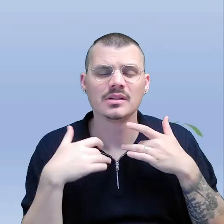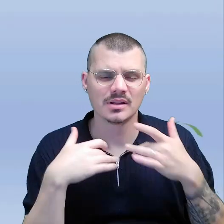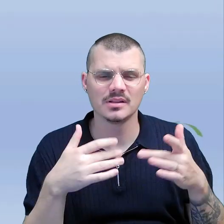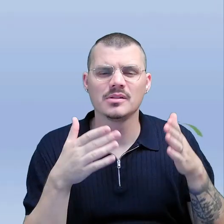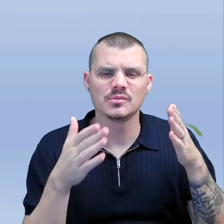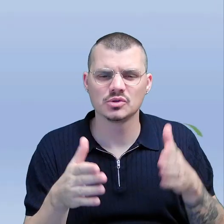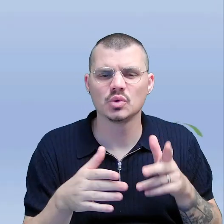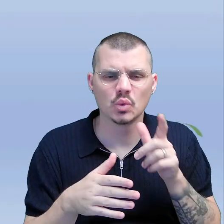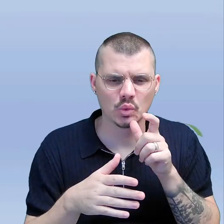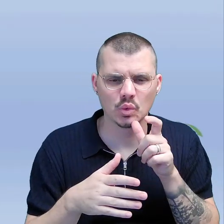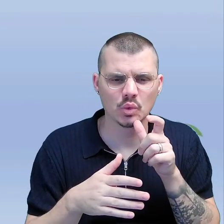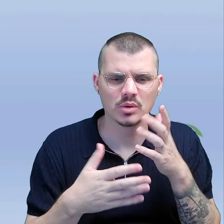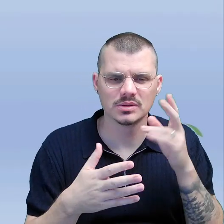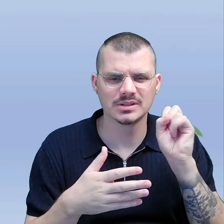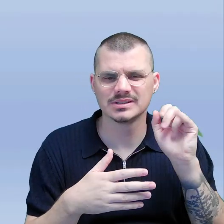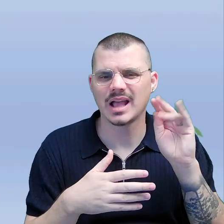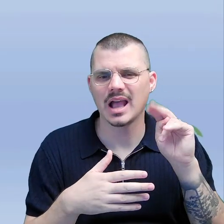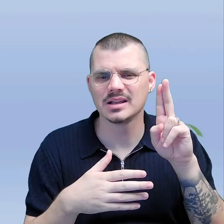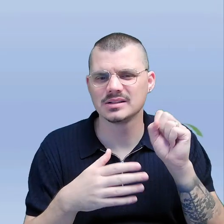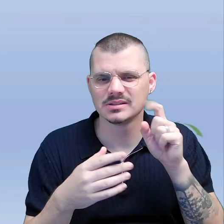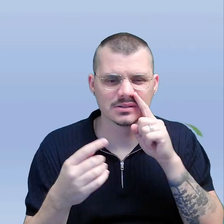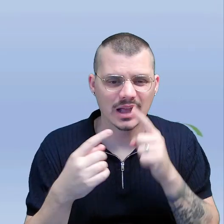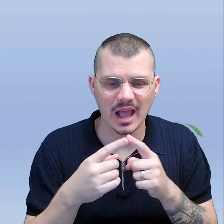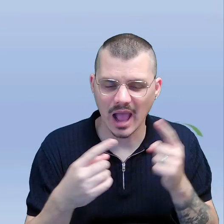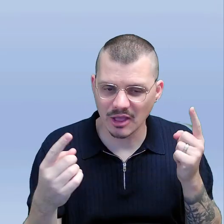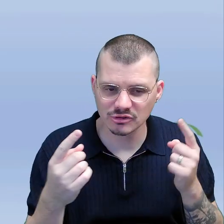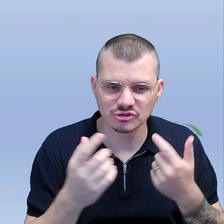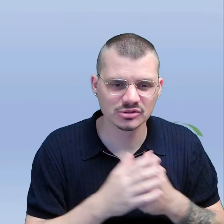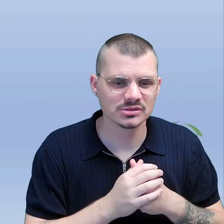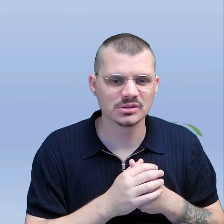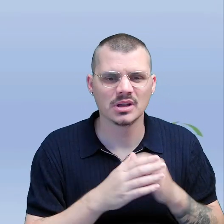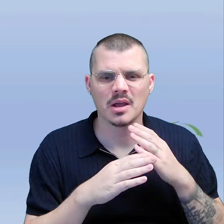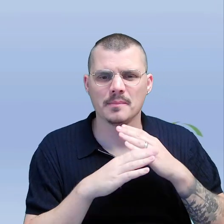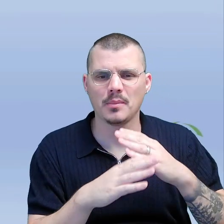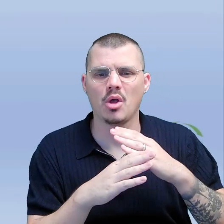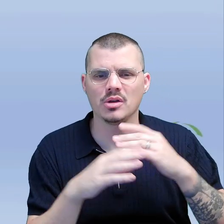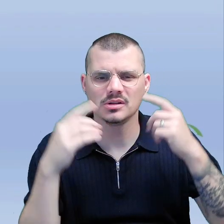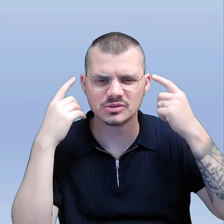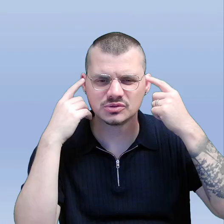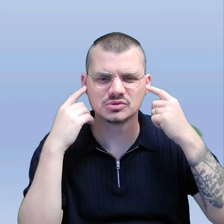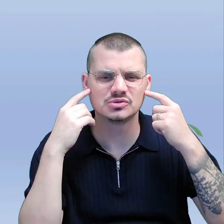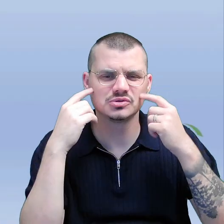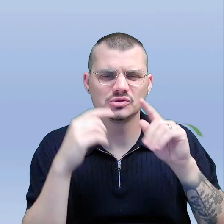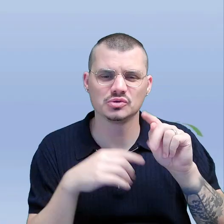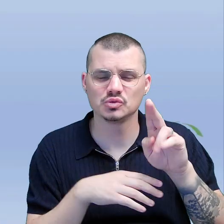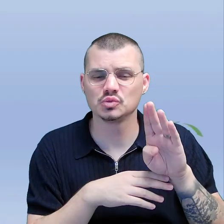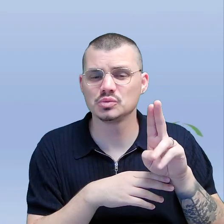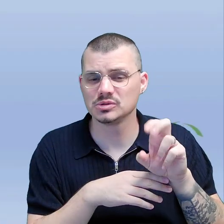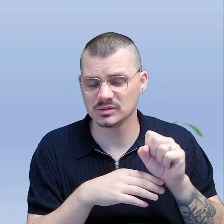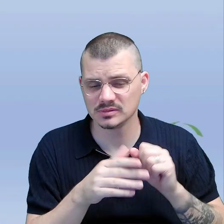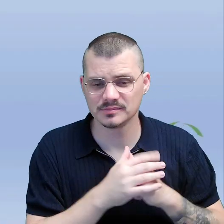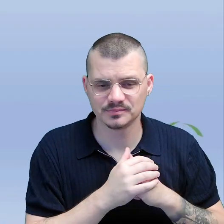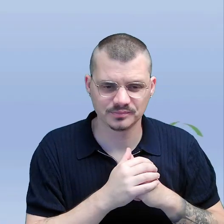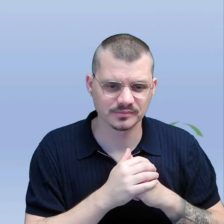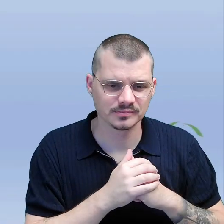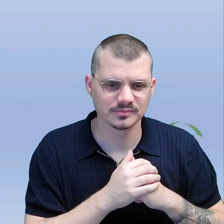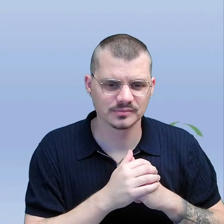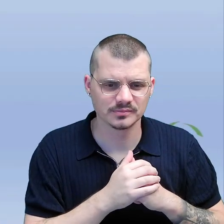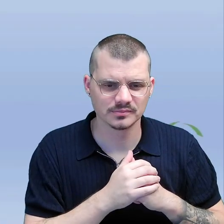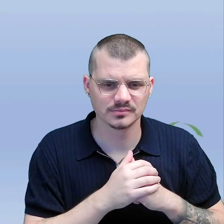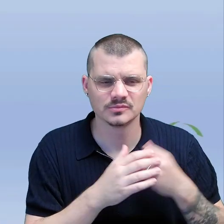who has sinus allergies, blocked up eustachian tubes,